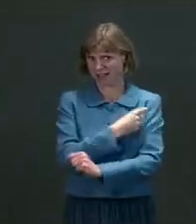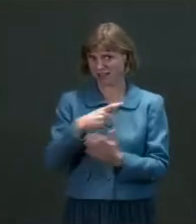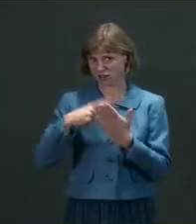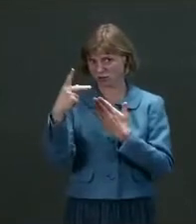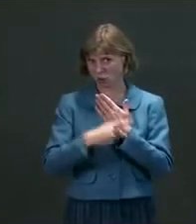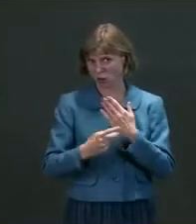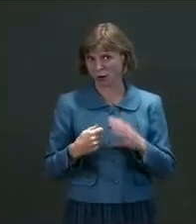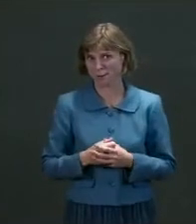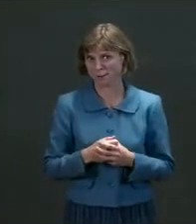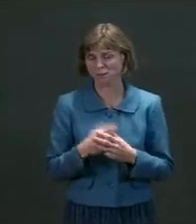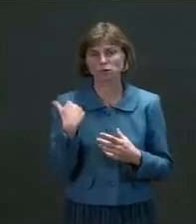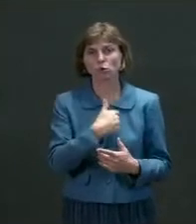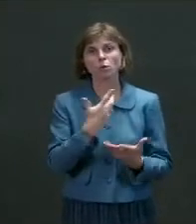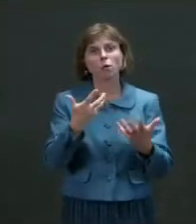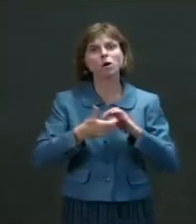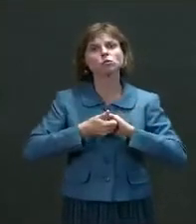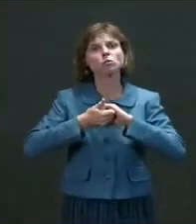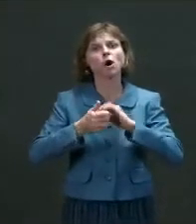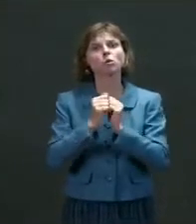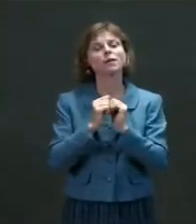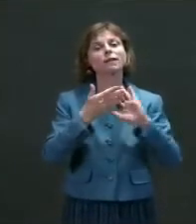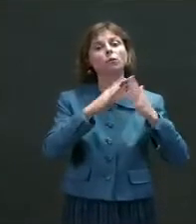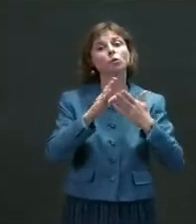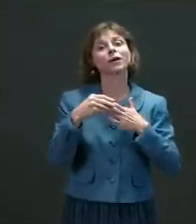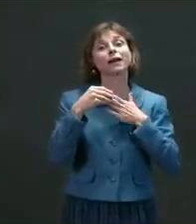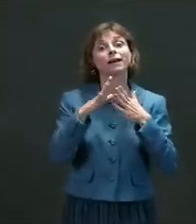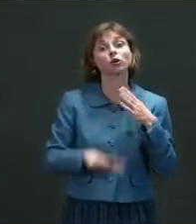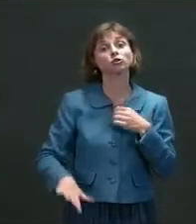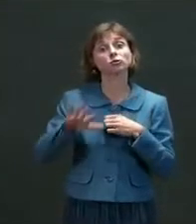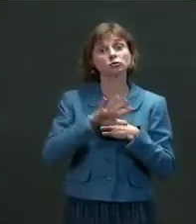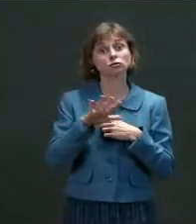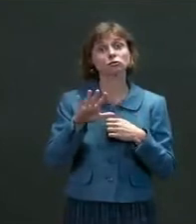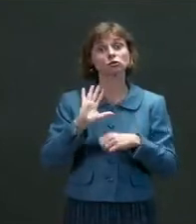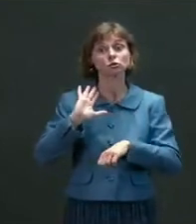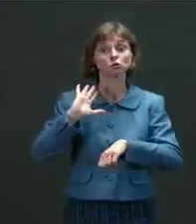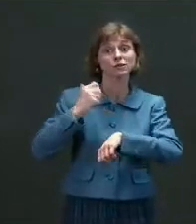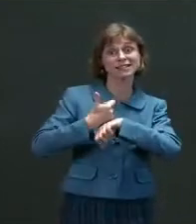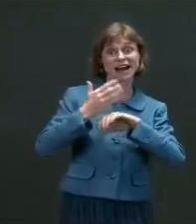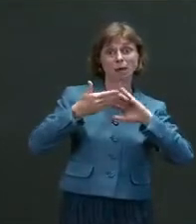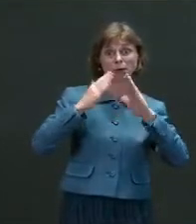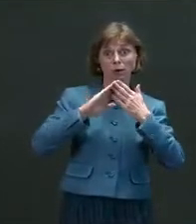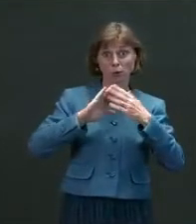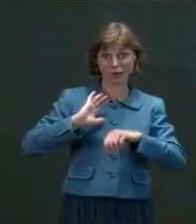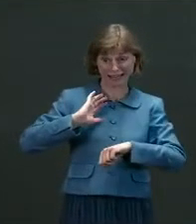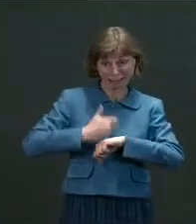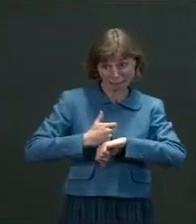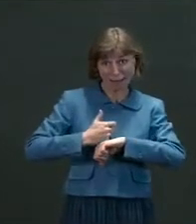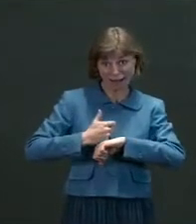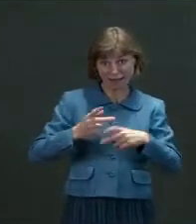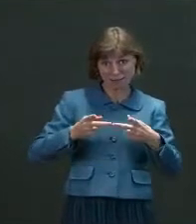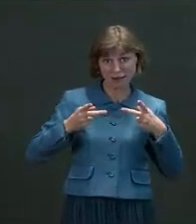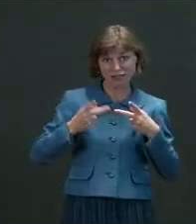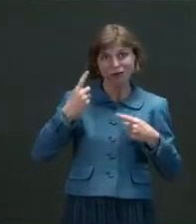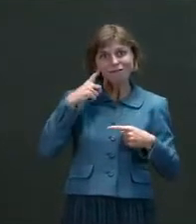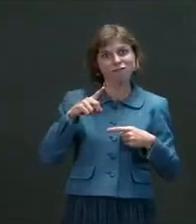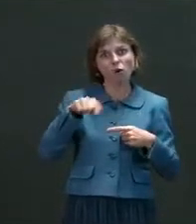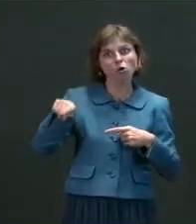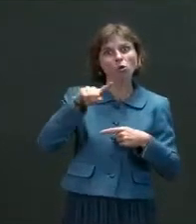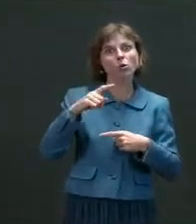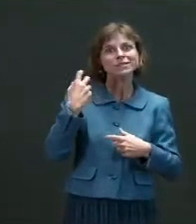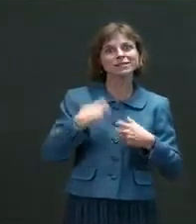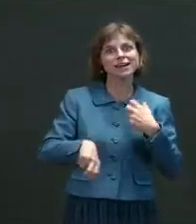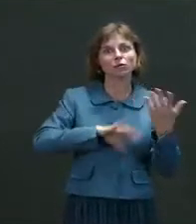we are looking to partner with community leaders to put community-based pods in some of those hard to reach and targeted zip